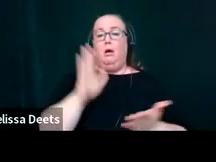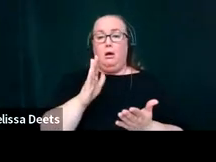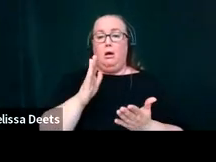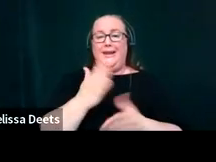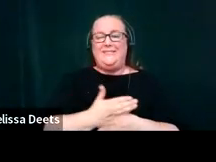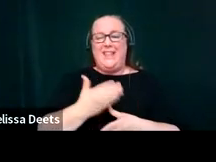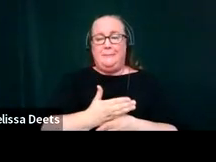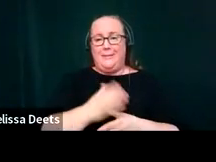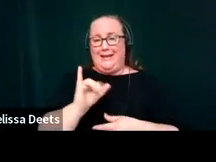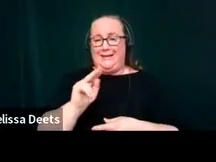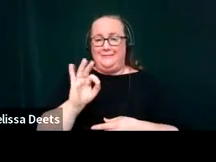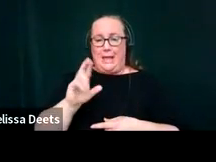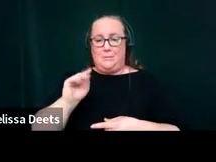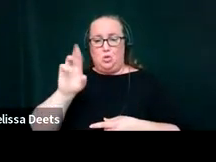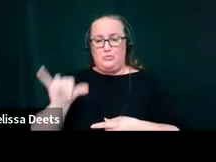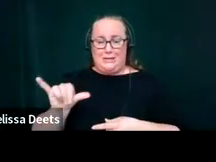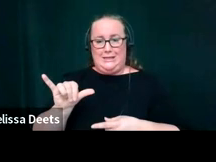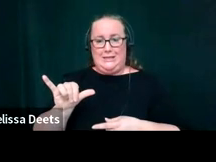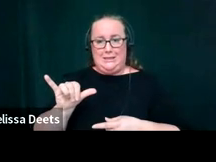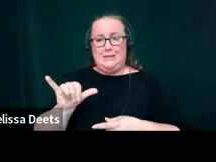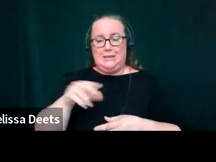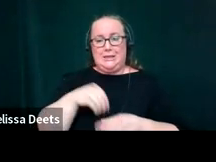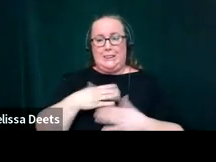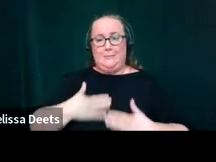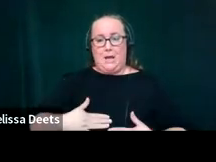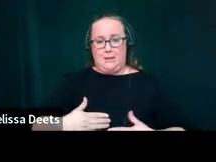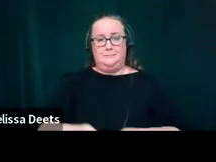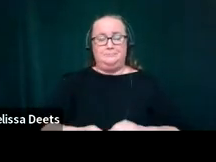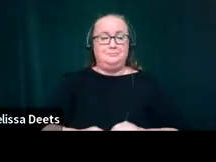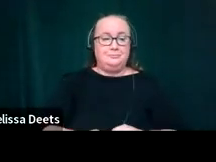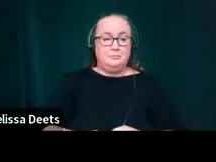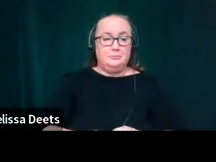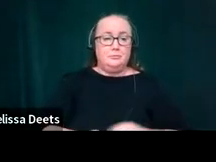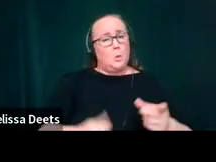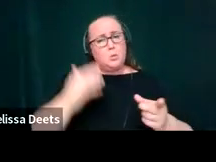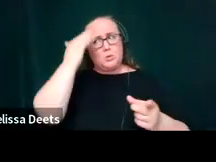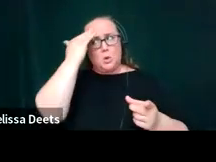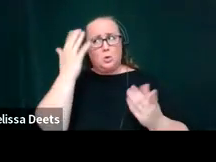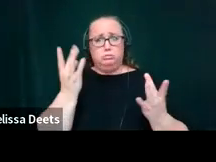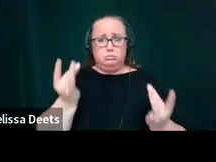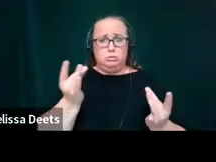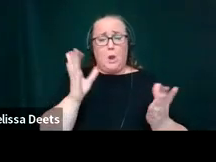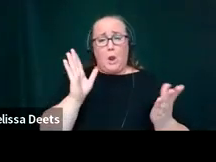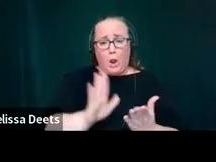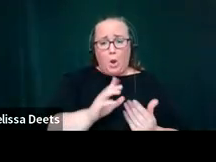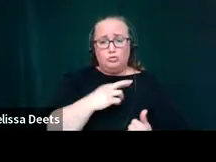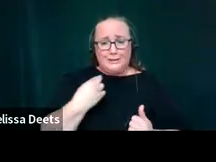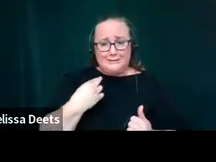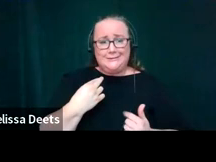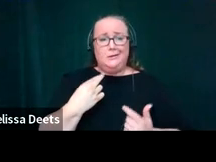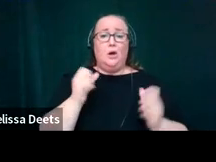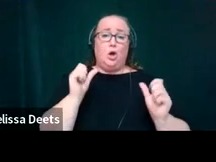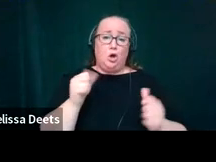body. Overall, we know that mindful meditation is a low risk, low cost activity, may help reduce intraocular pressure, and it may